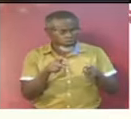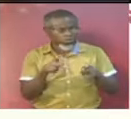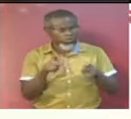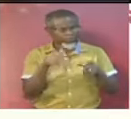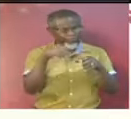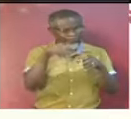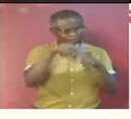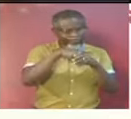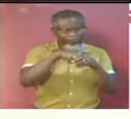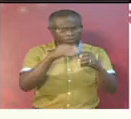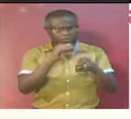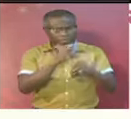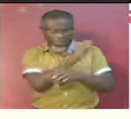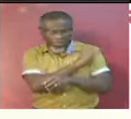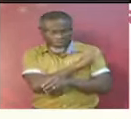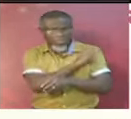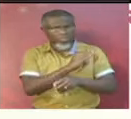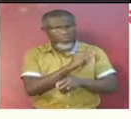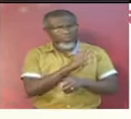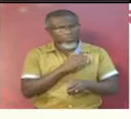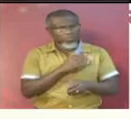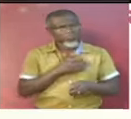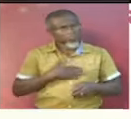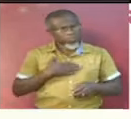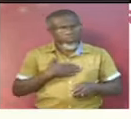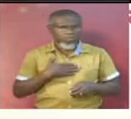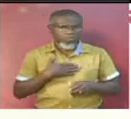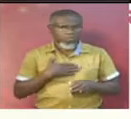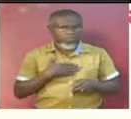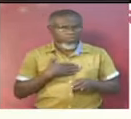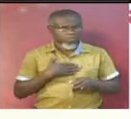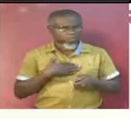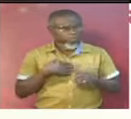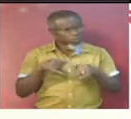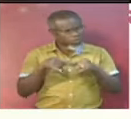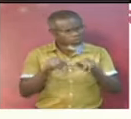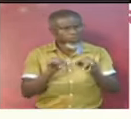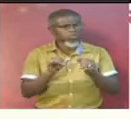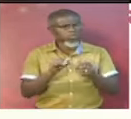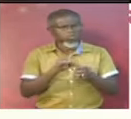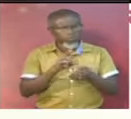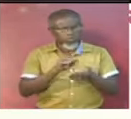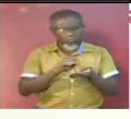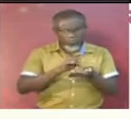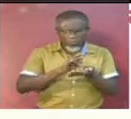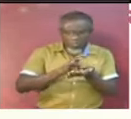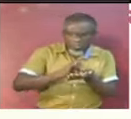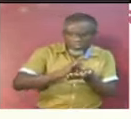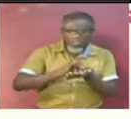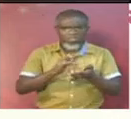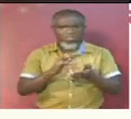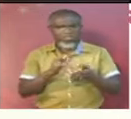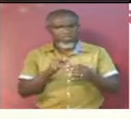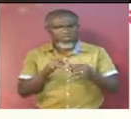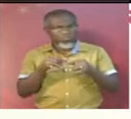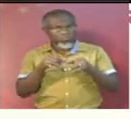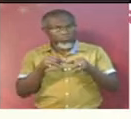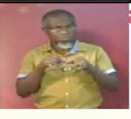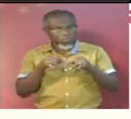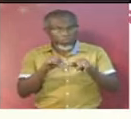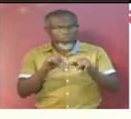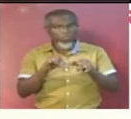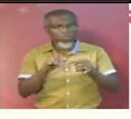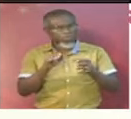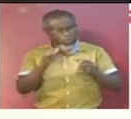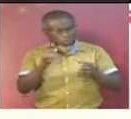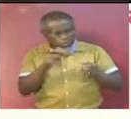changed some of their functioning to allow for continuation of your meds, etc., we do want to encourage people to continue to keep their comorbid